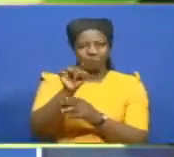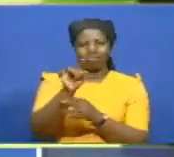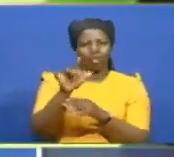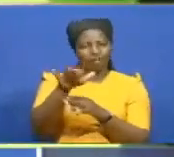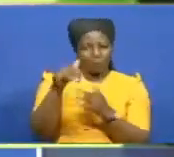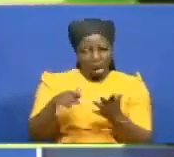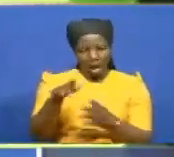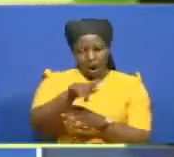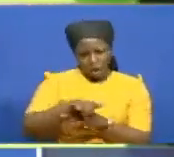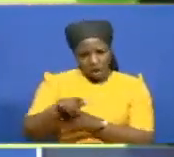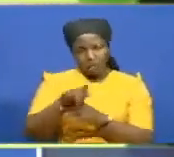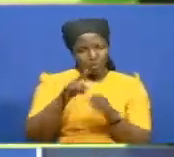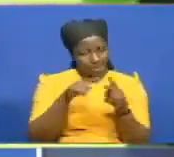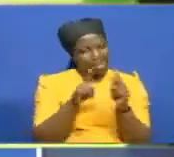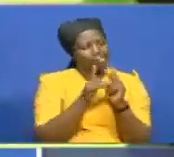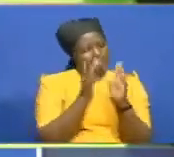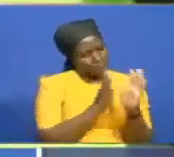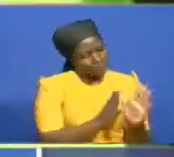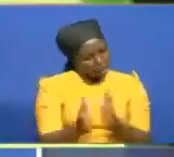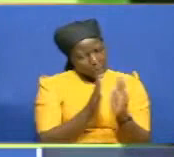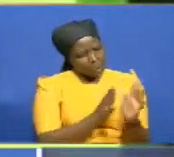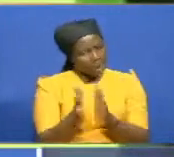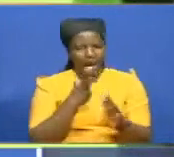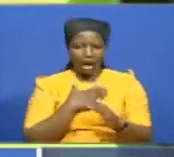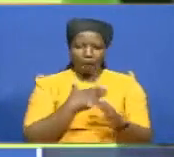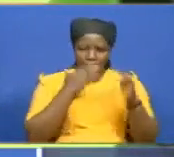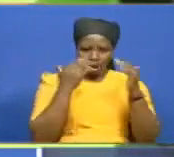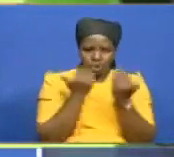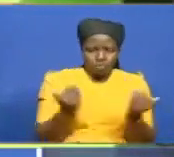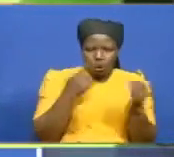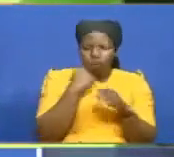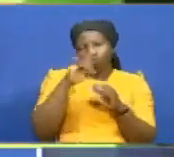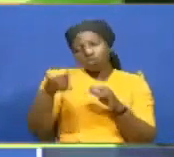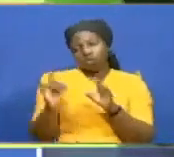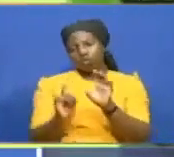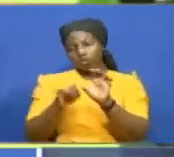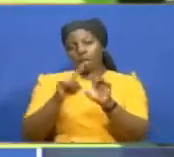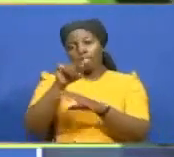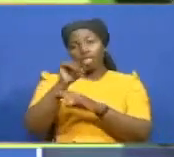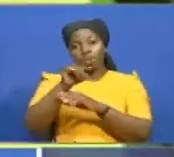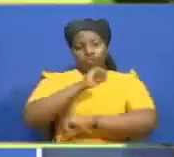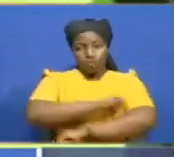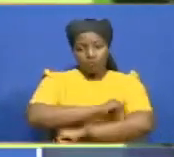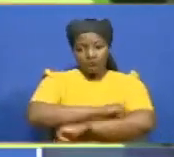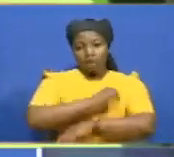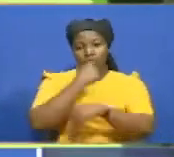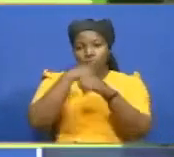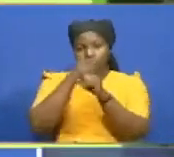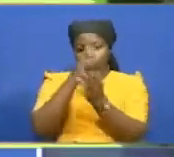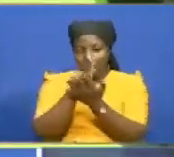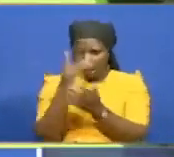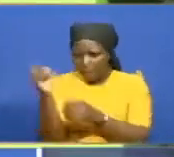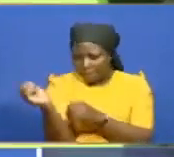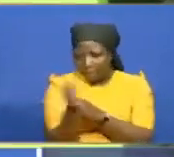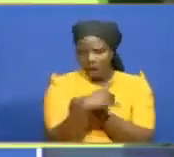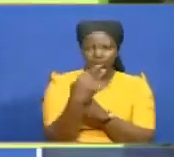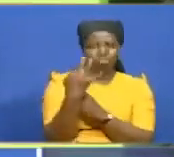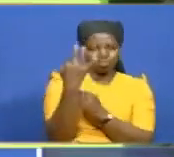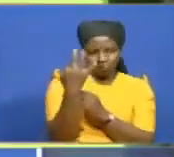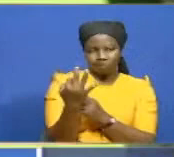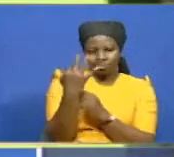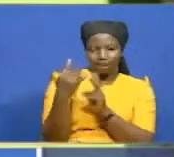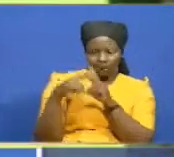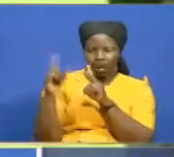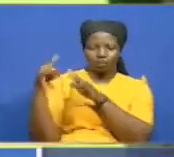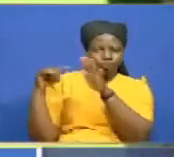watoto wetu wale ambao wanafaa kujiunga na chuo hiki ili waweze mwezi wa tatu kuanza